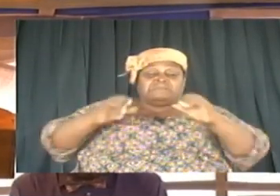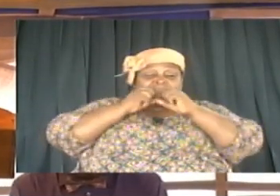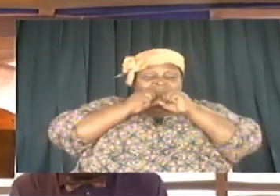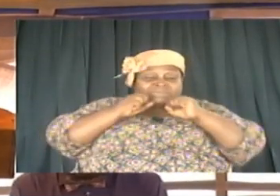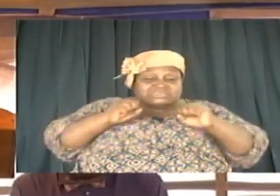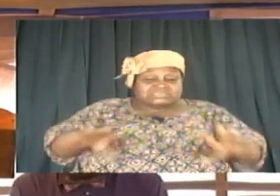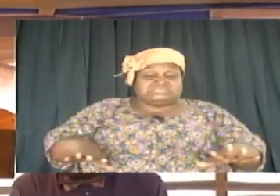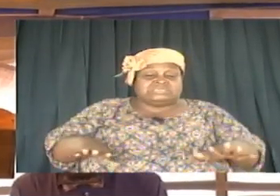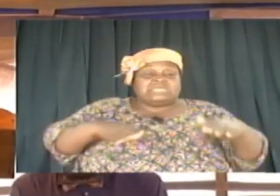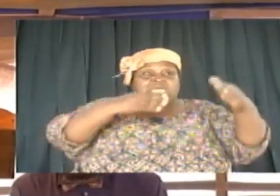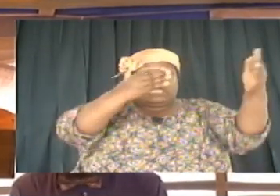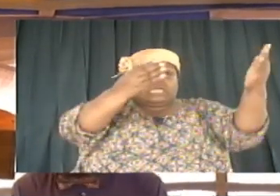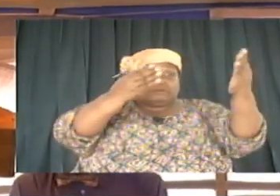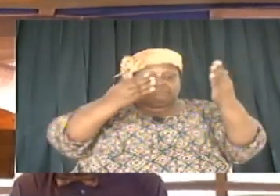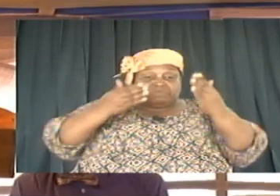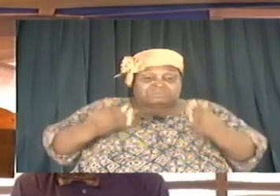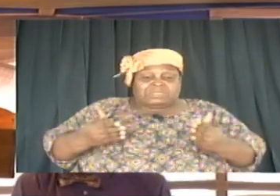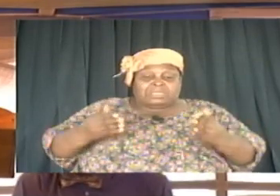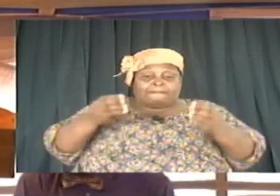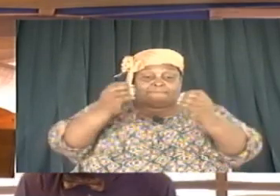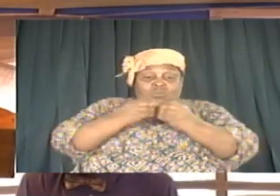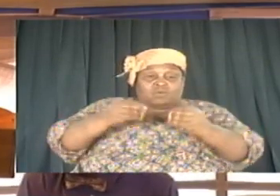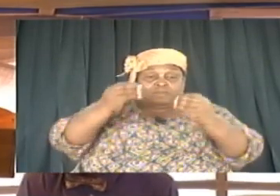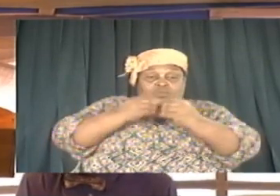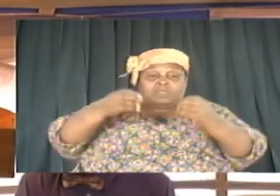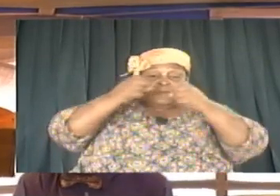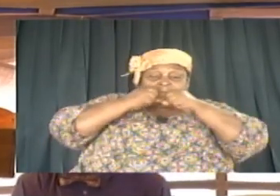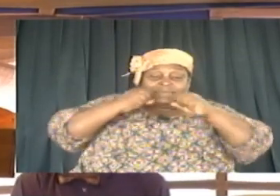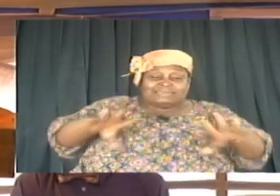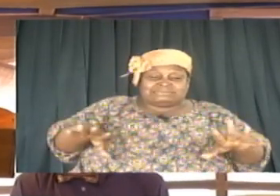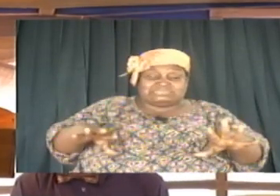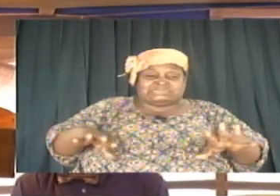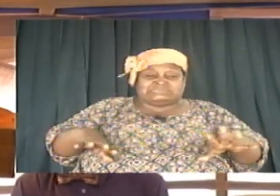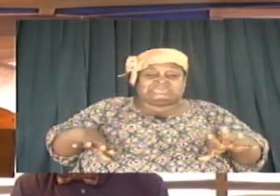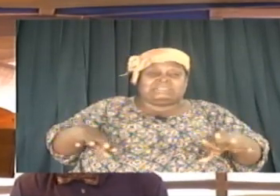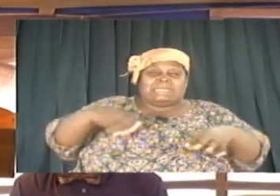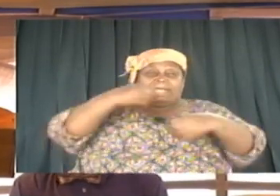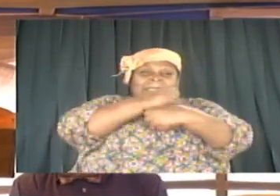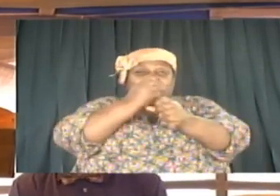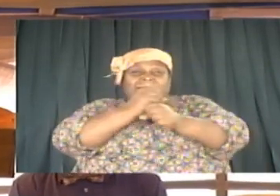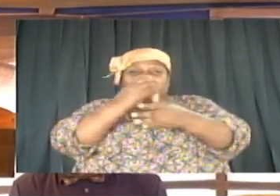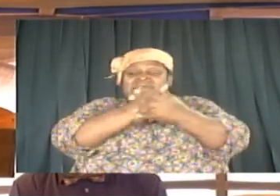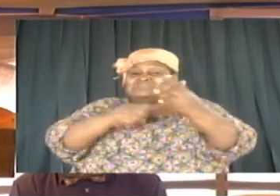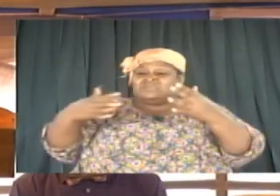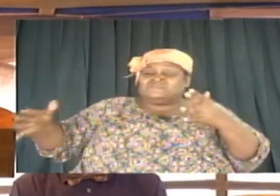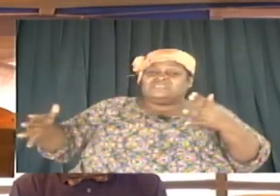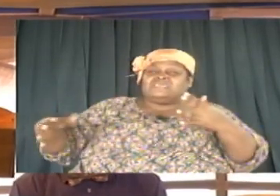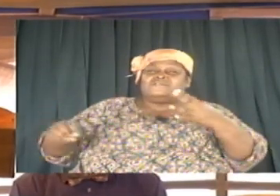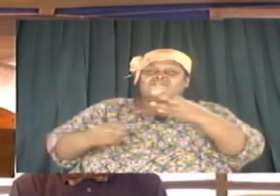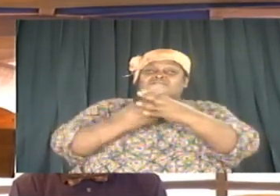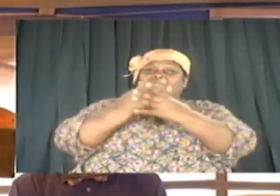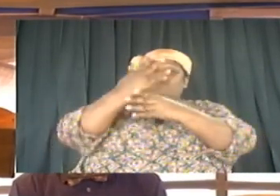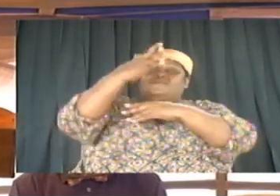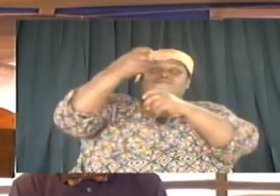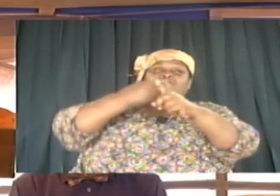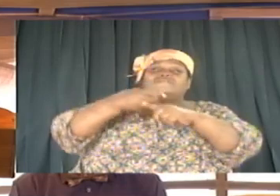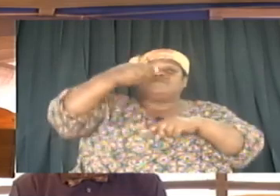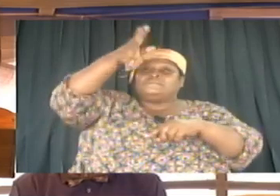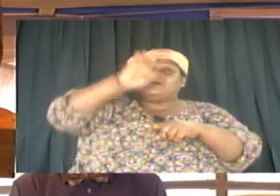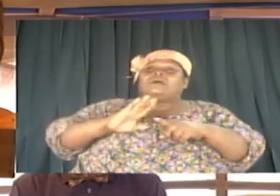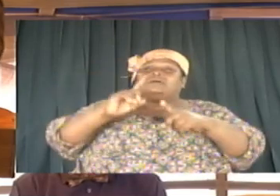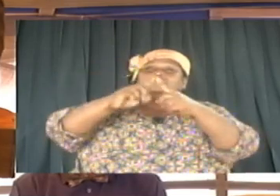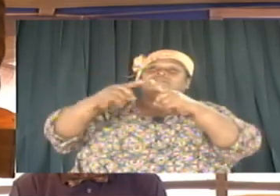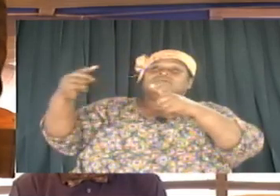blessings. It activates some things that flow from God to us simply because